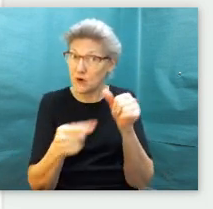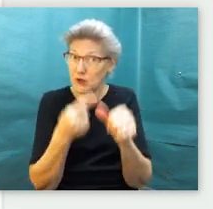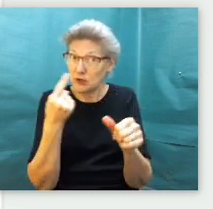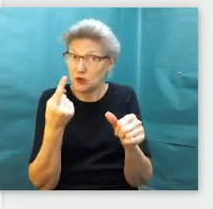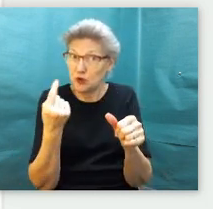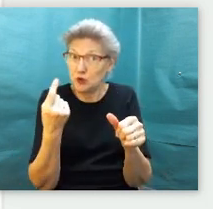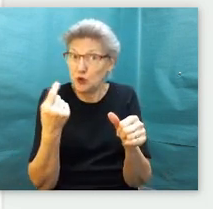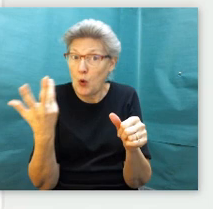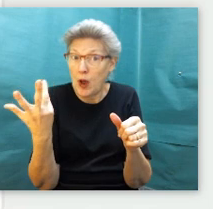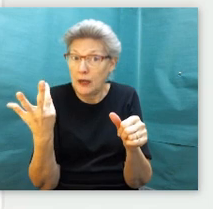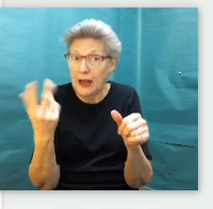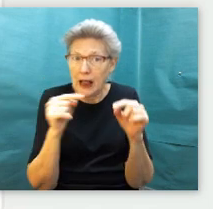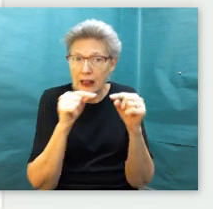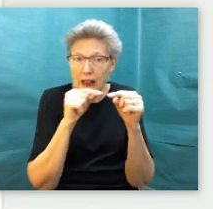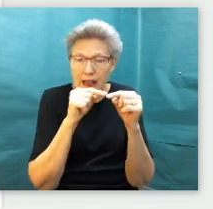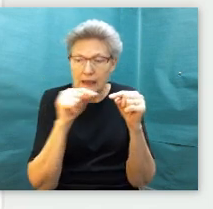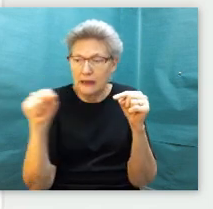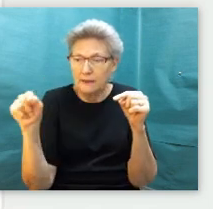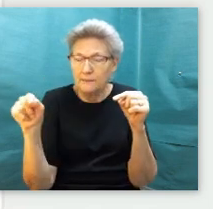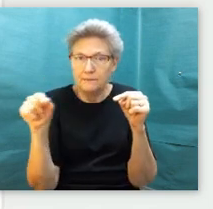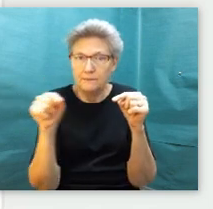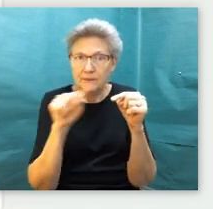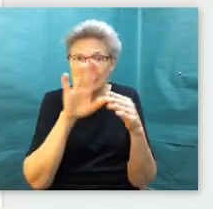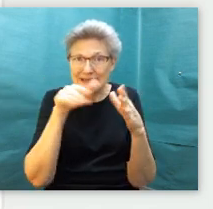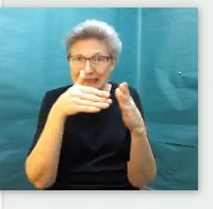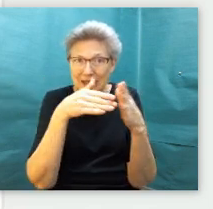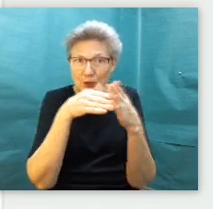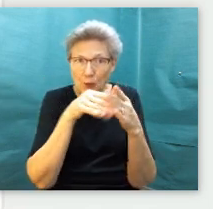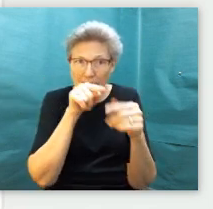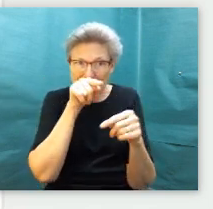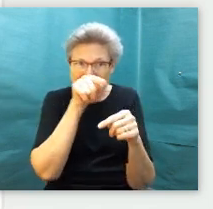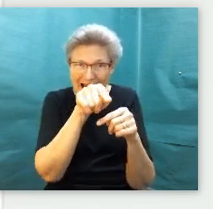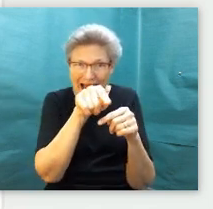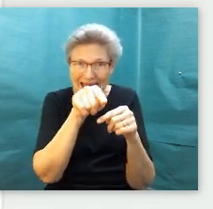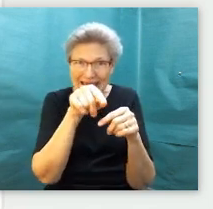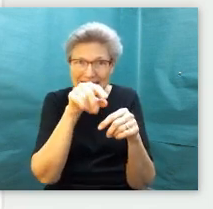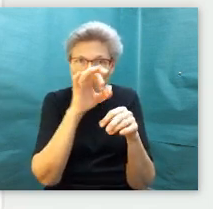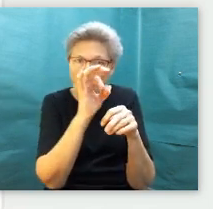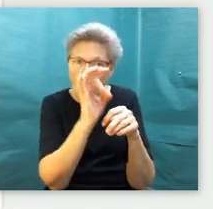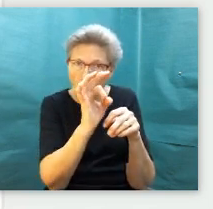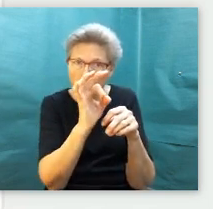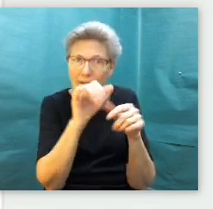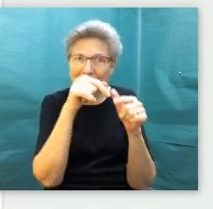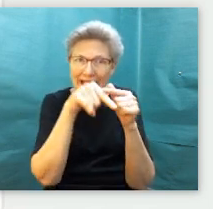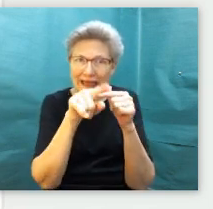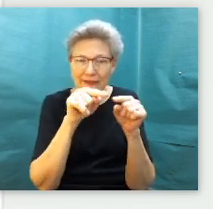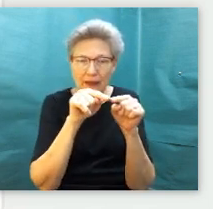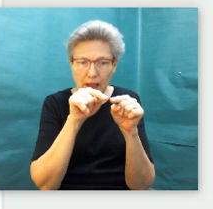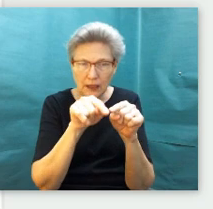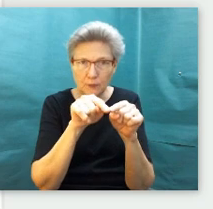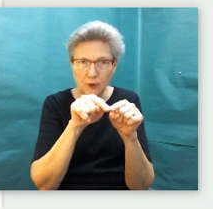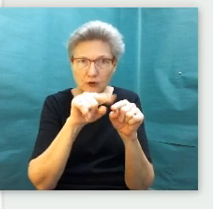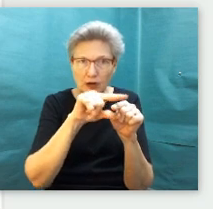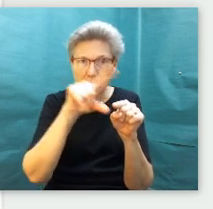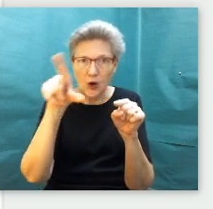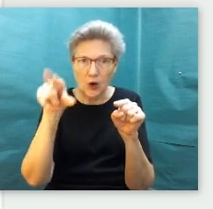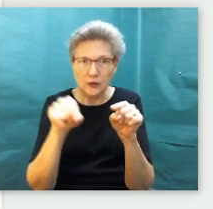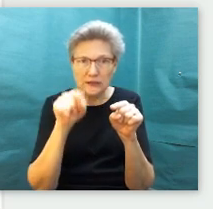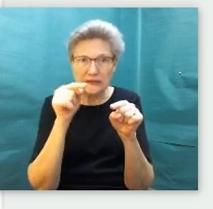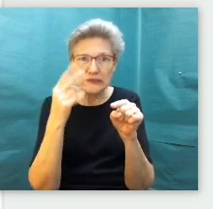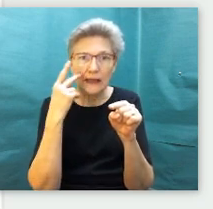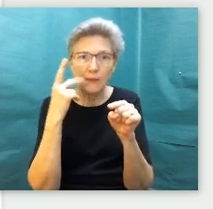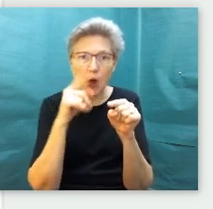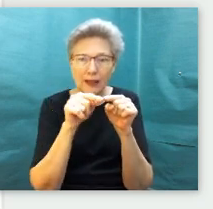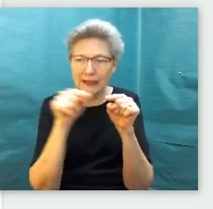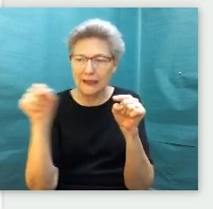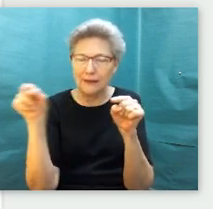first to line up our center with the center of the ray that we're going to measure. I see I am all